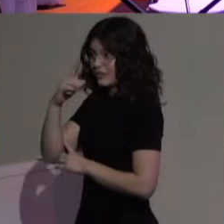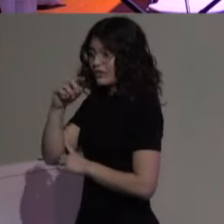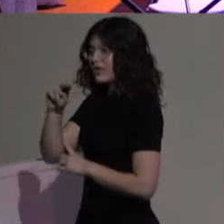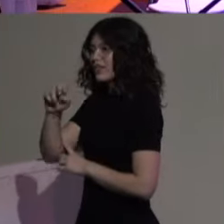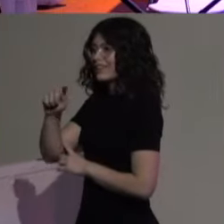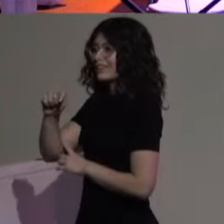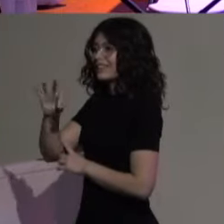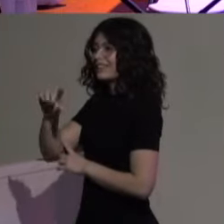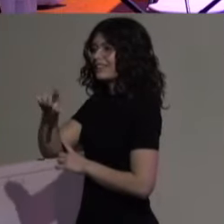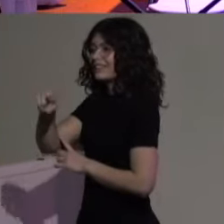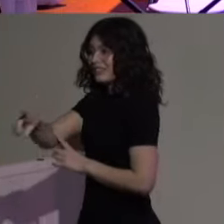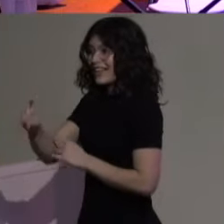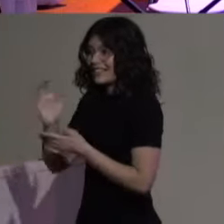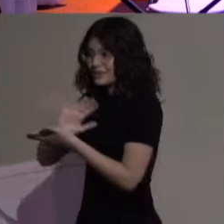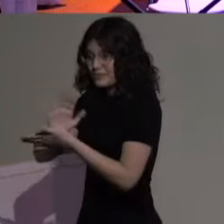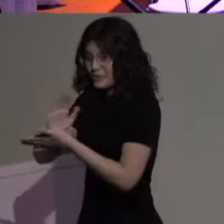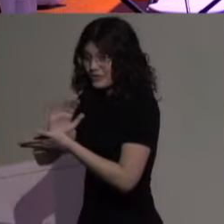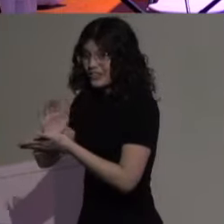for a Netflix.